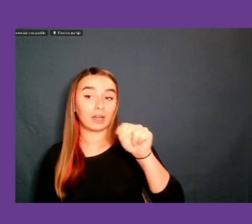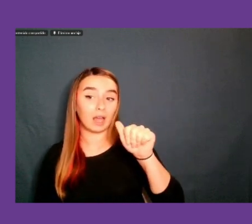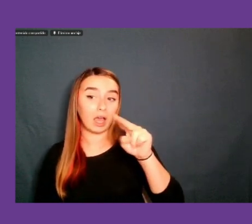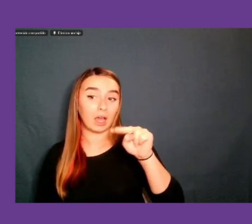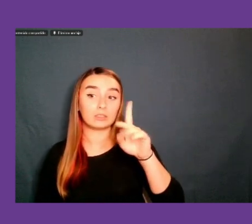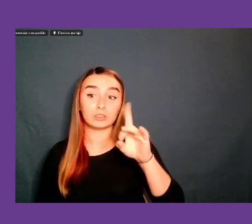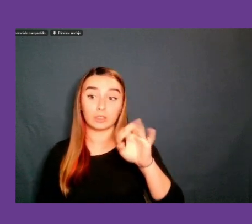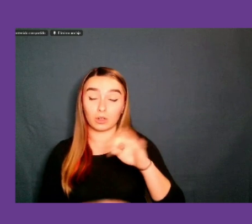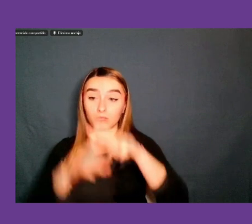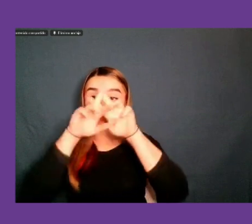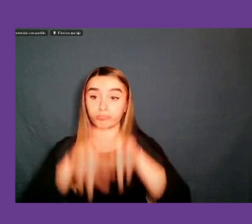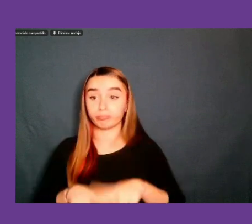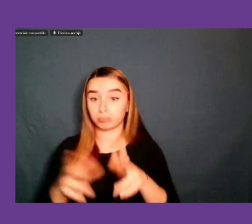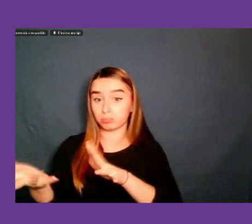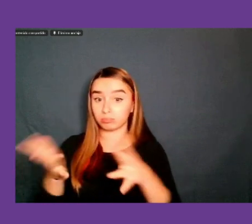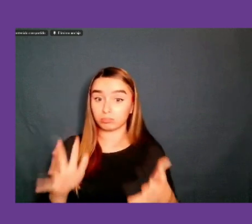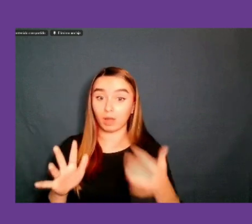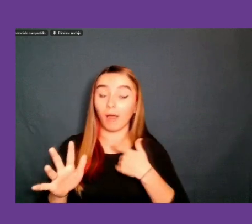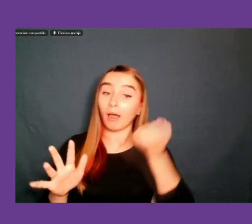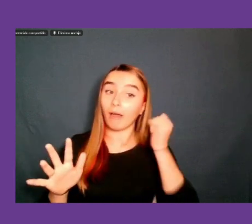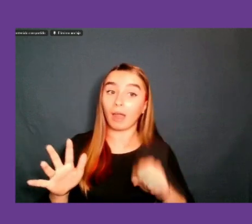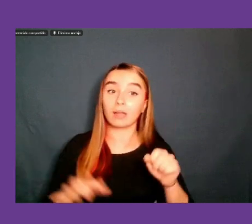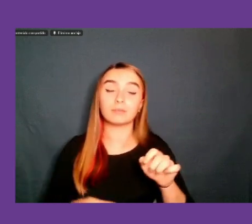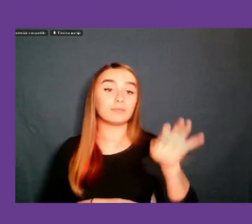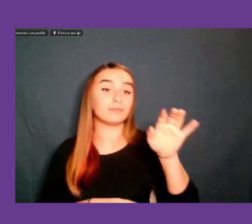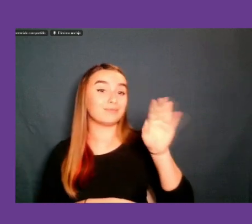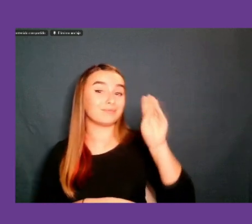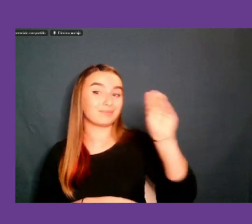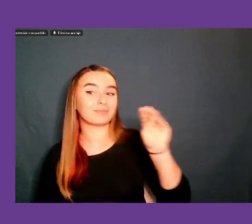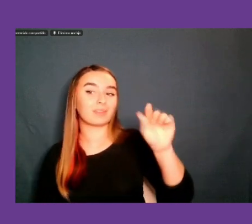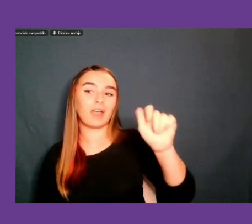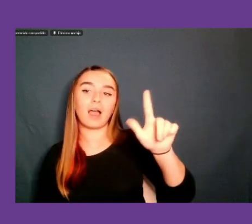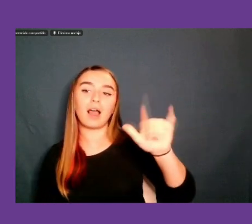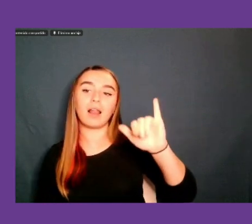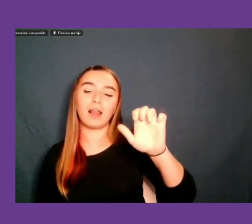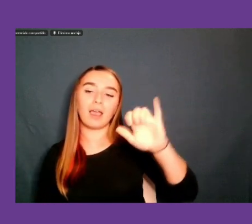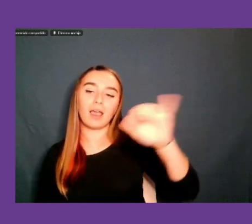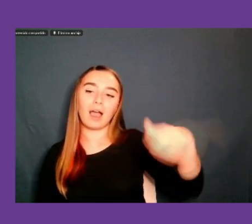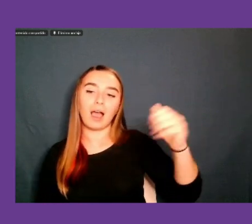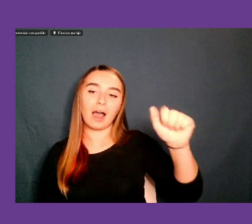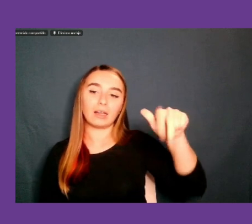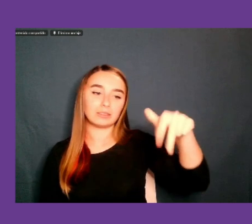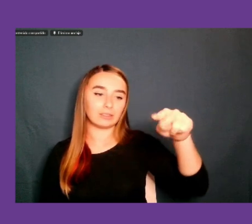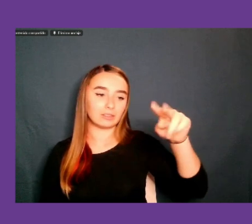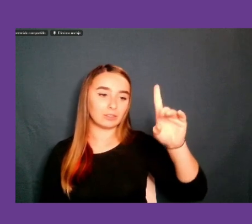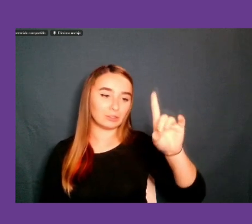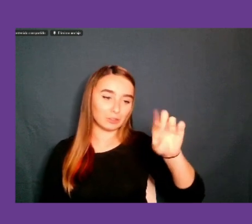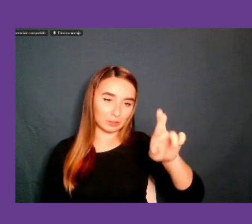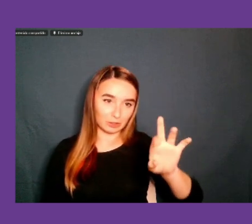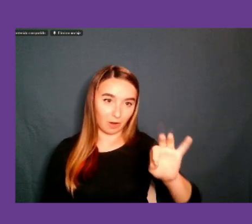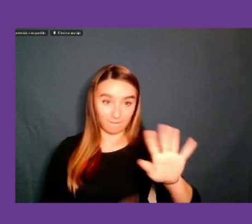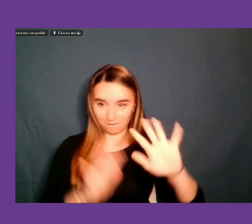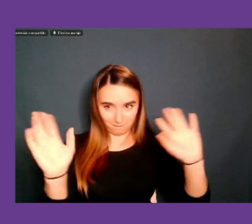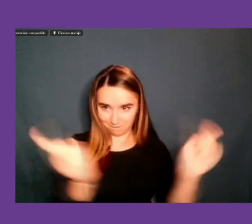the questions, and I could perhaps already ask Alejandro very, very briefly, briefly, to answer